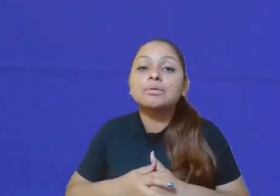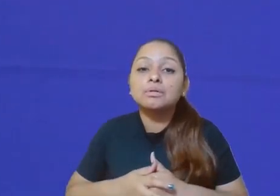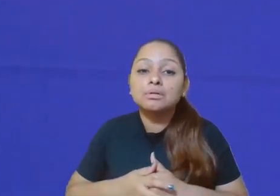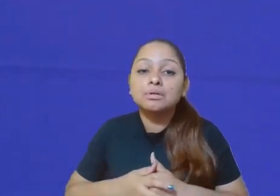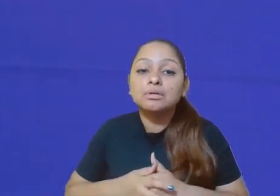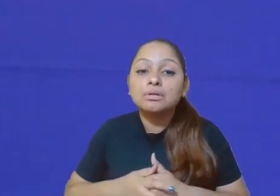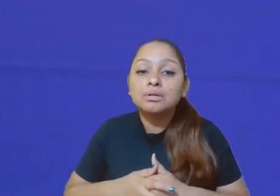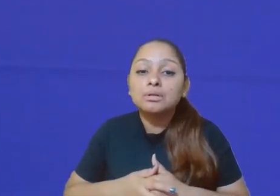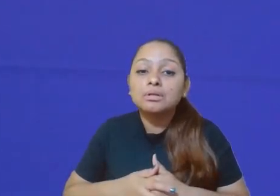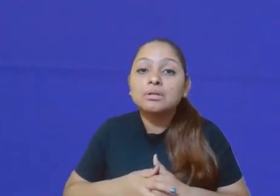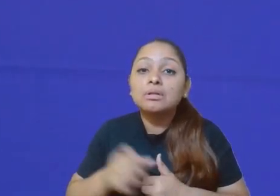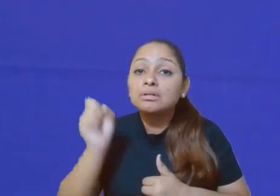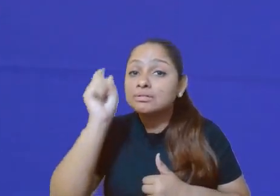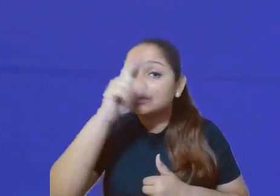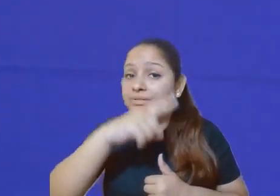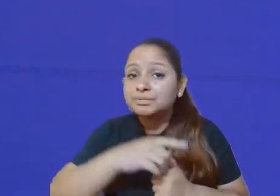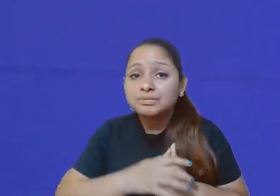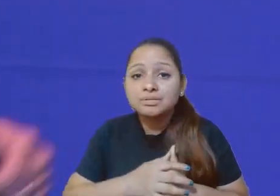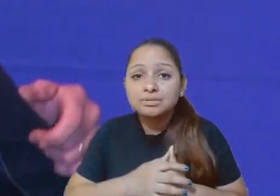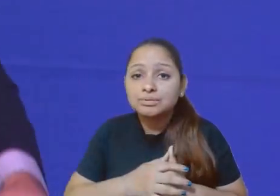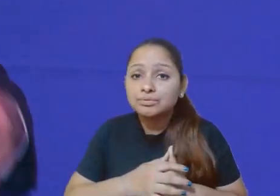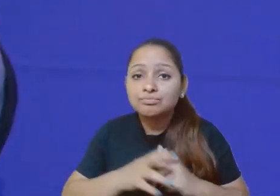it is extremely complex.